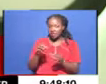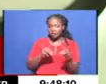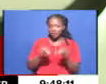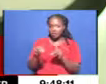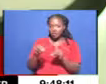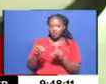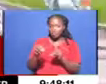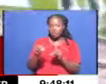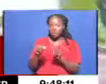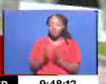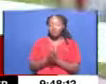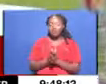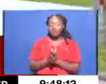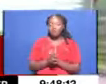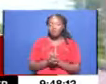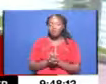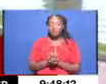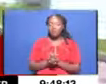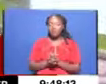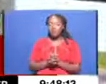of Ukraine.